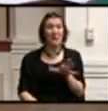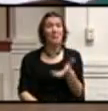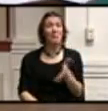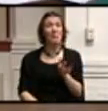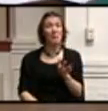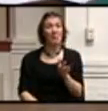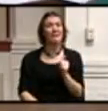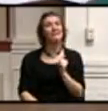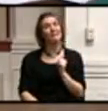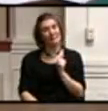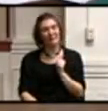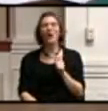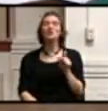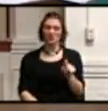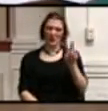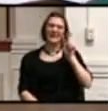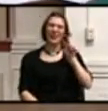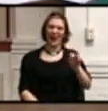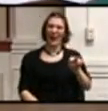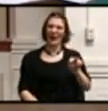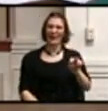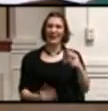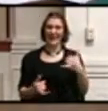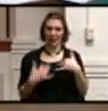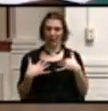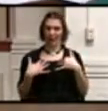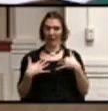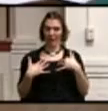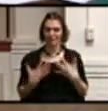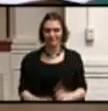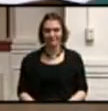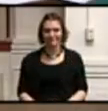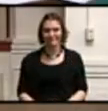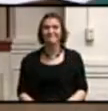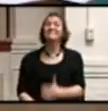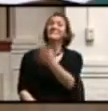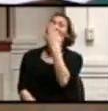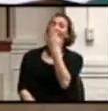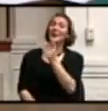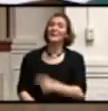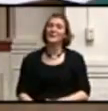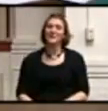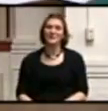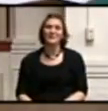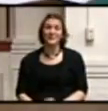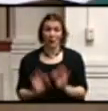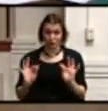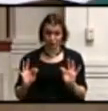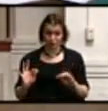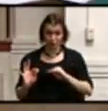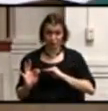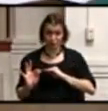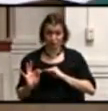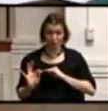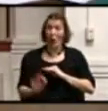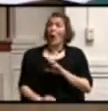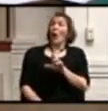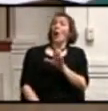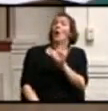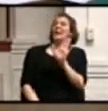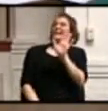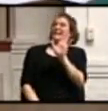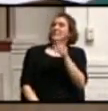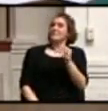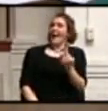It's worthy of some It's worthy of looking at. All right. Thank you. You're welcome. Good. Before we move on